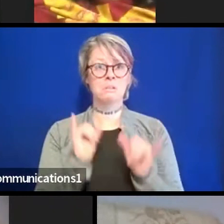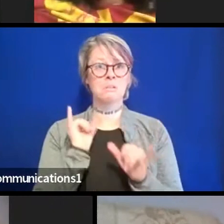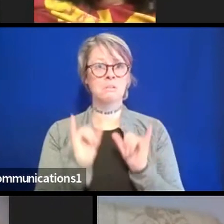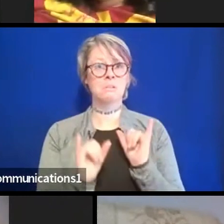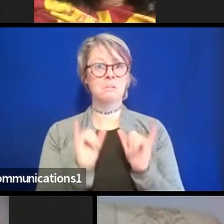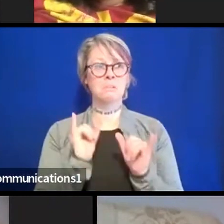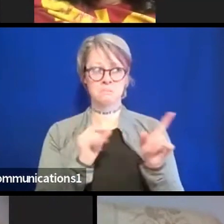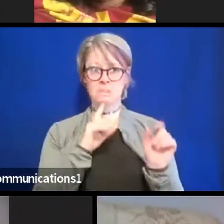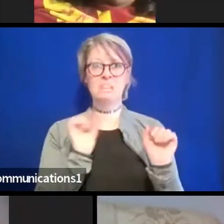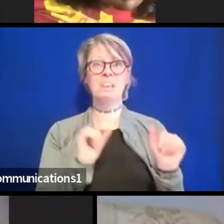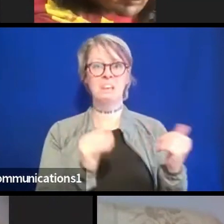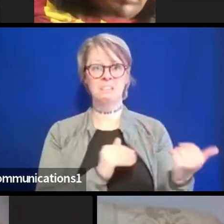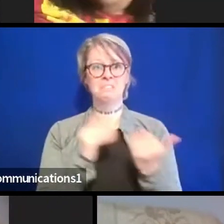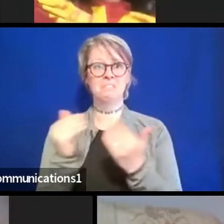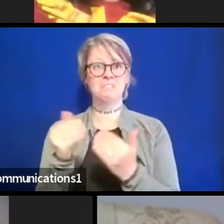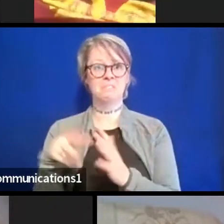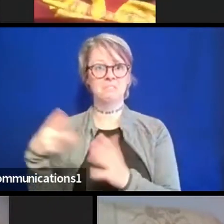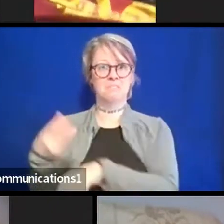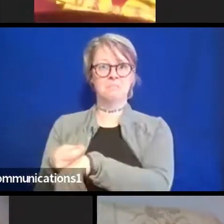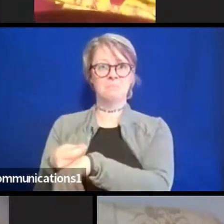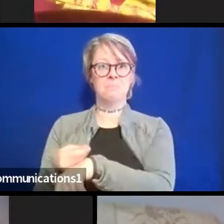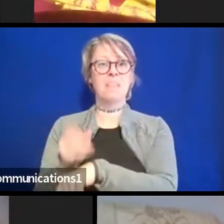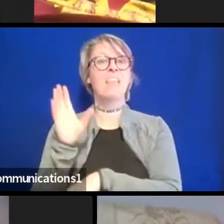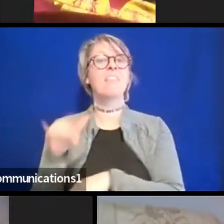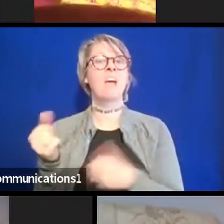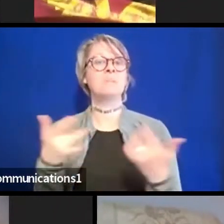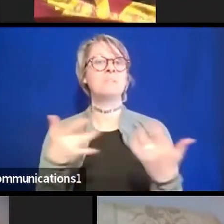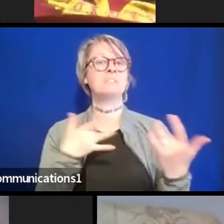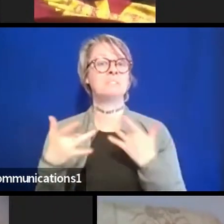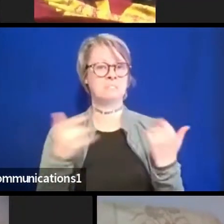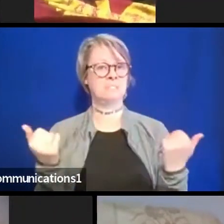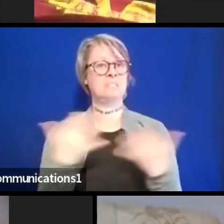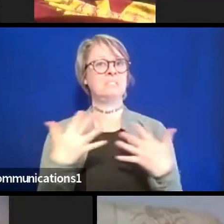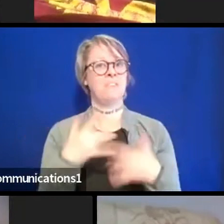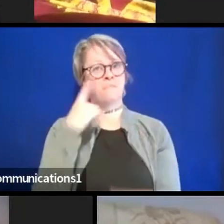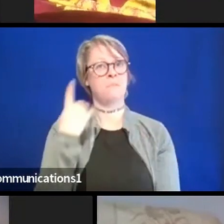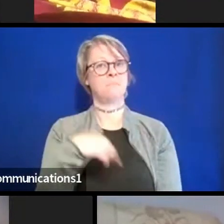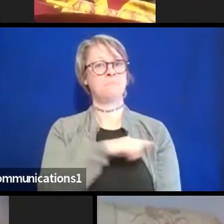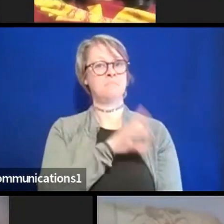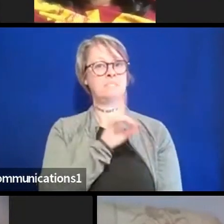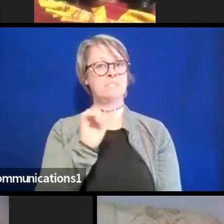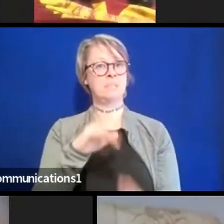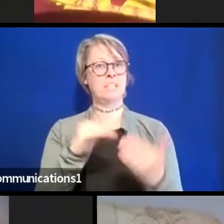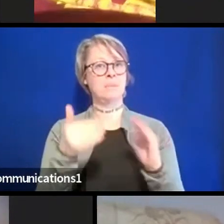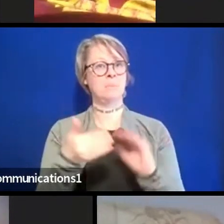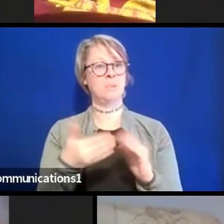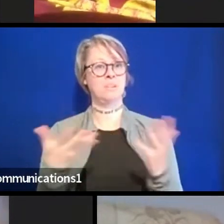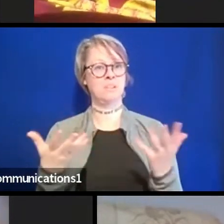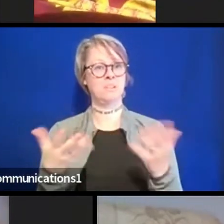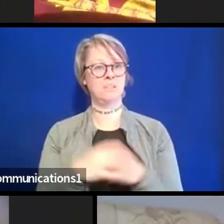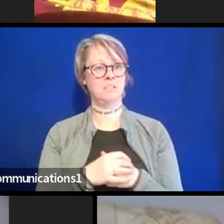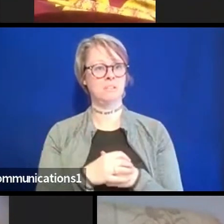us in the world of disability because, well, you've spent the last half